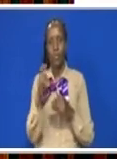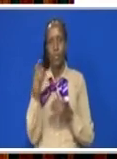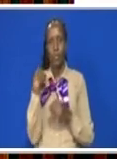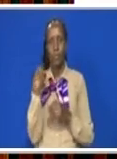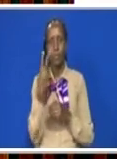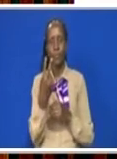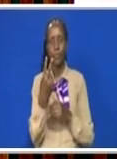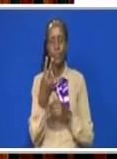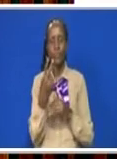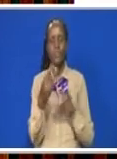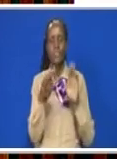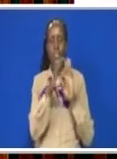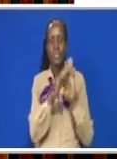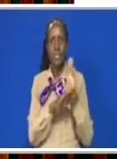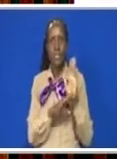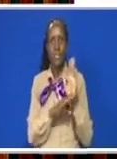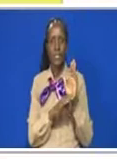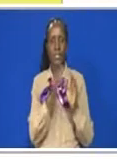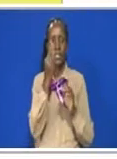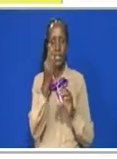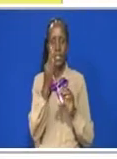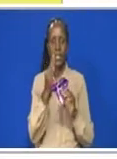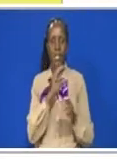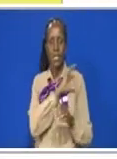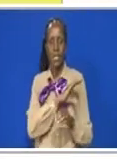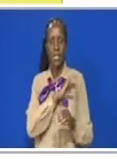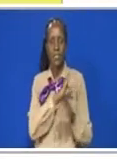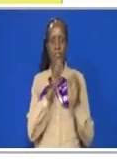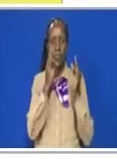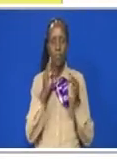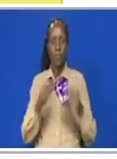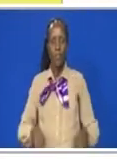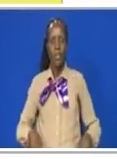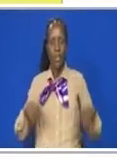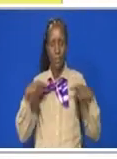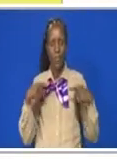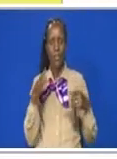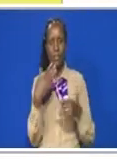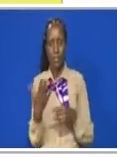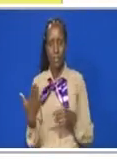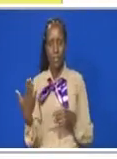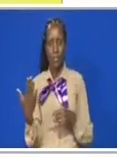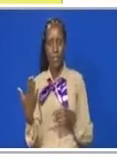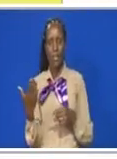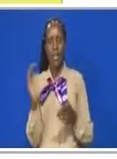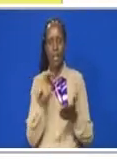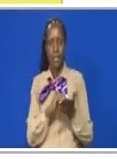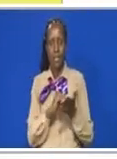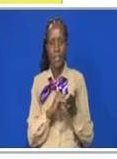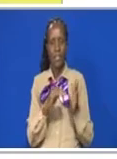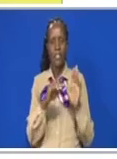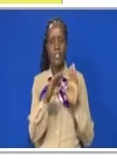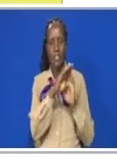2. State 3 characteristics of living things. State